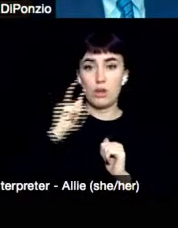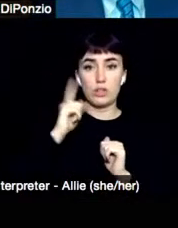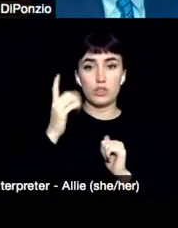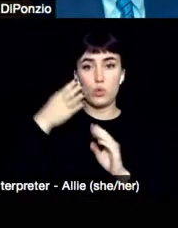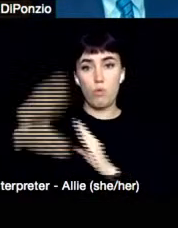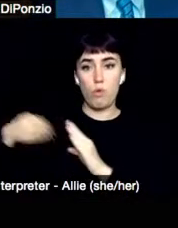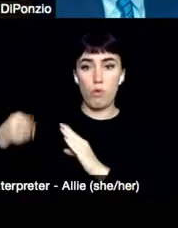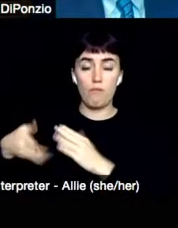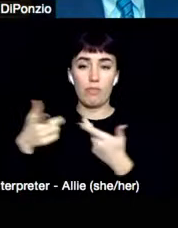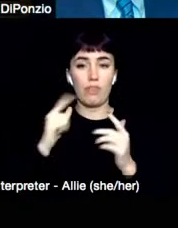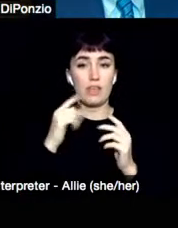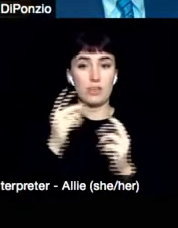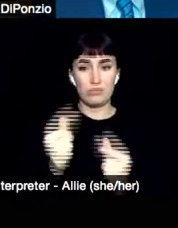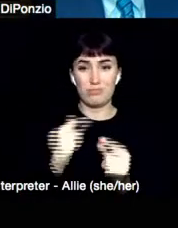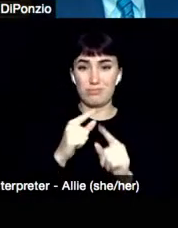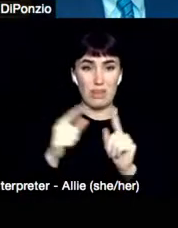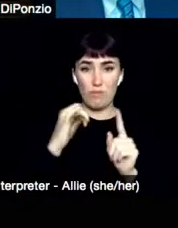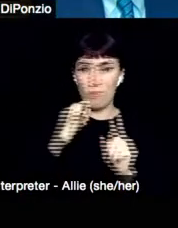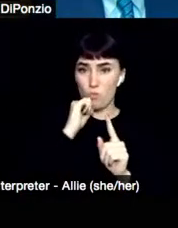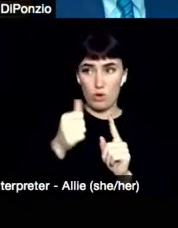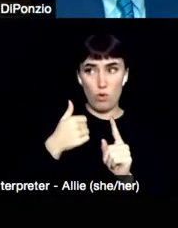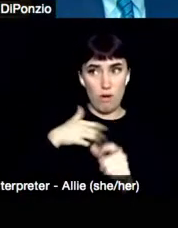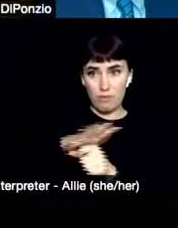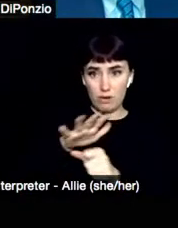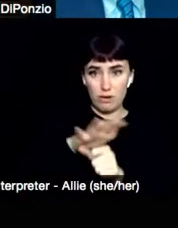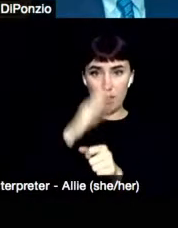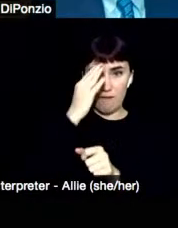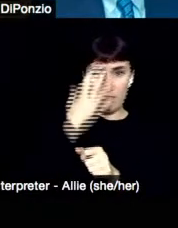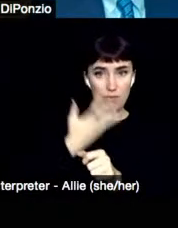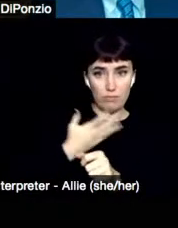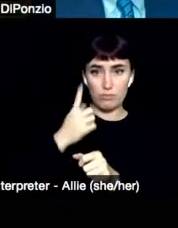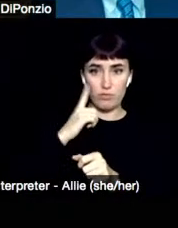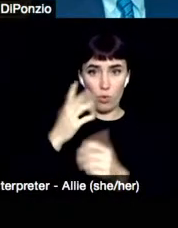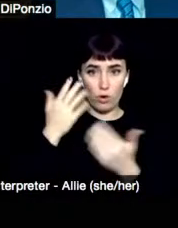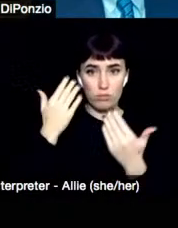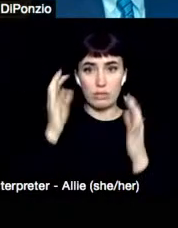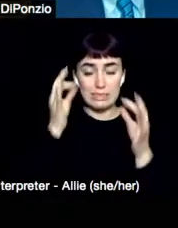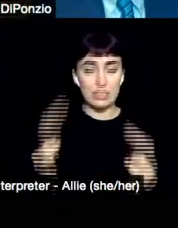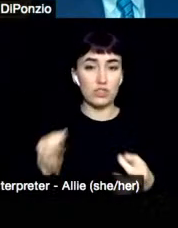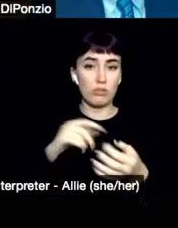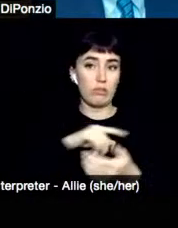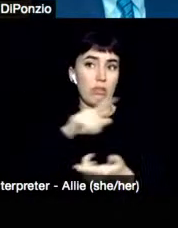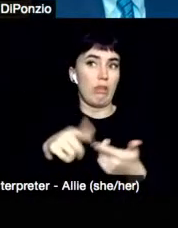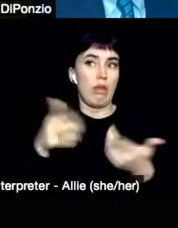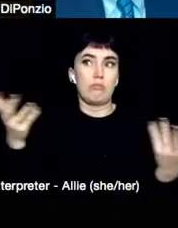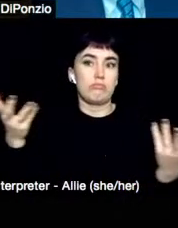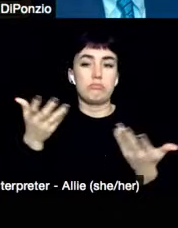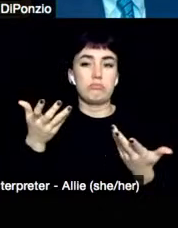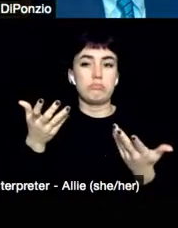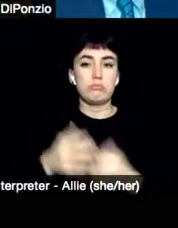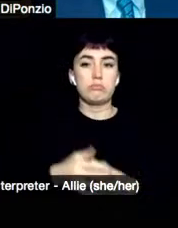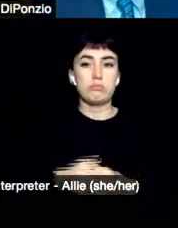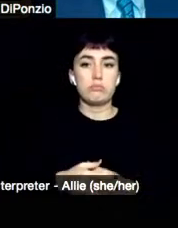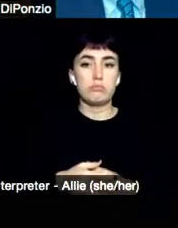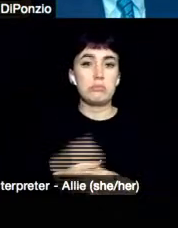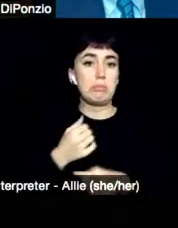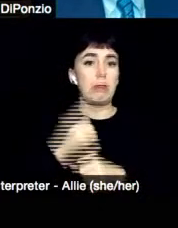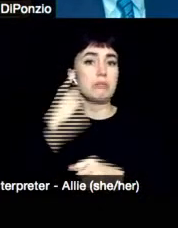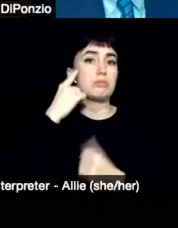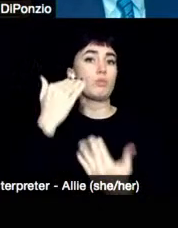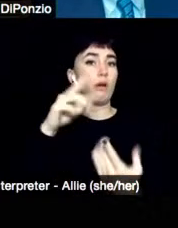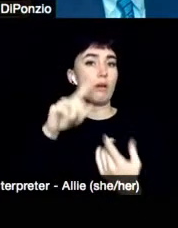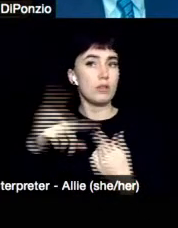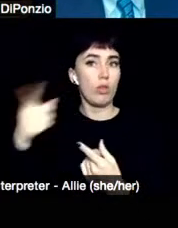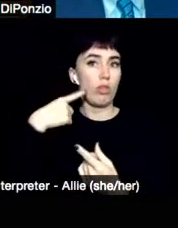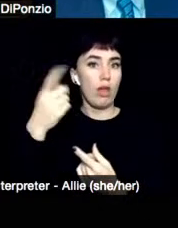quickly, but if we don't have all the information for the board to make a decision, then it would be prudent to wait until we do have all